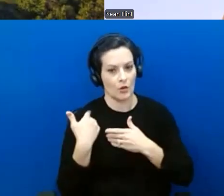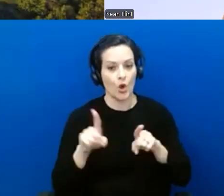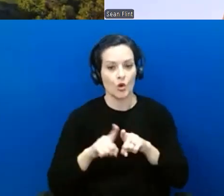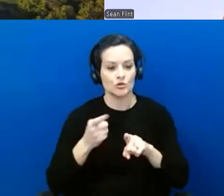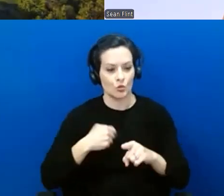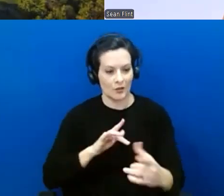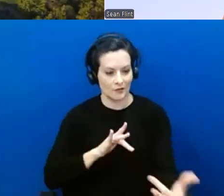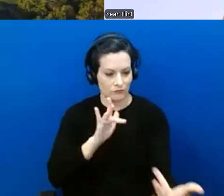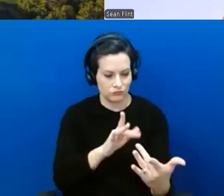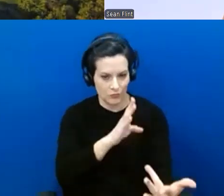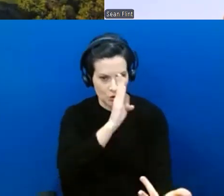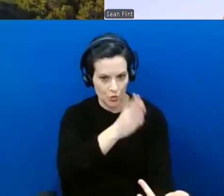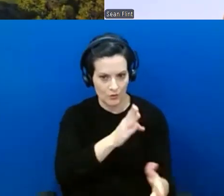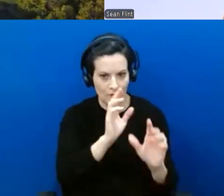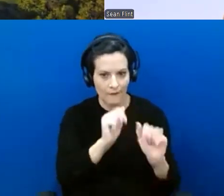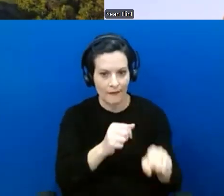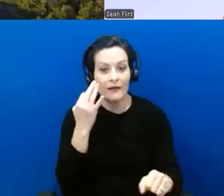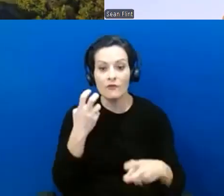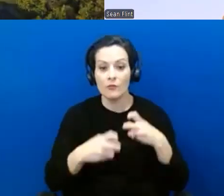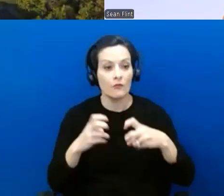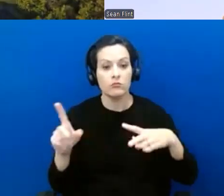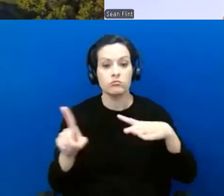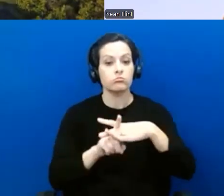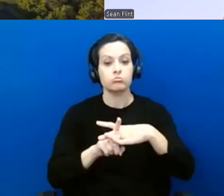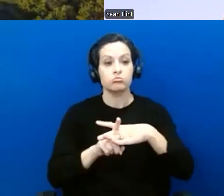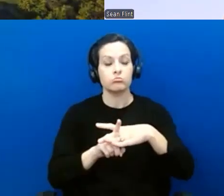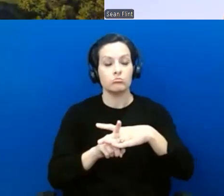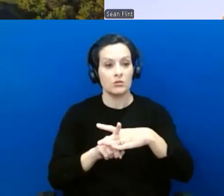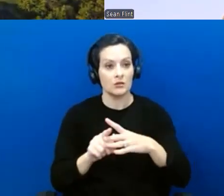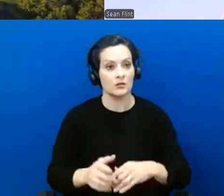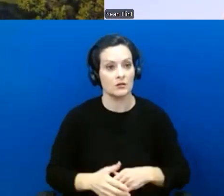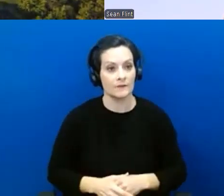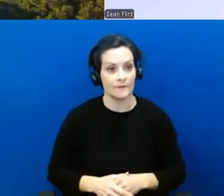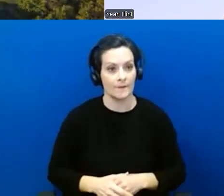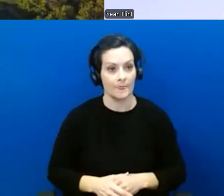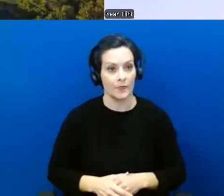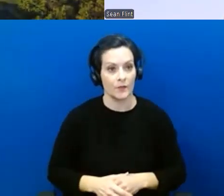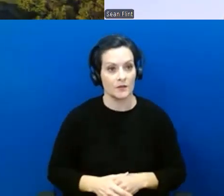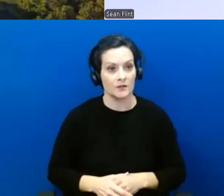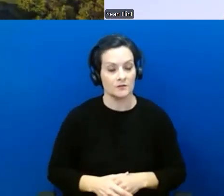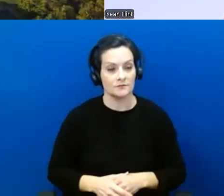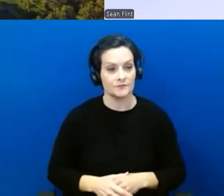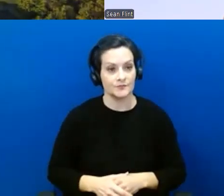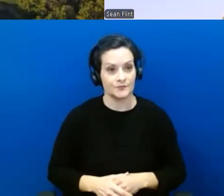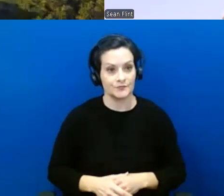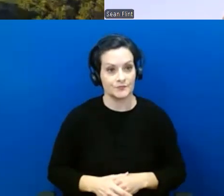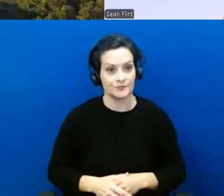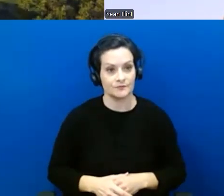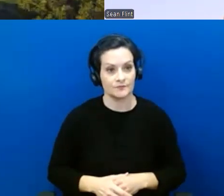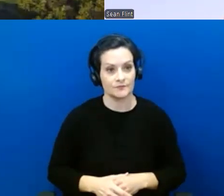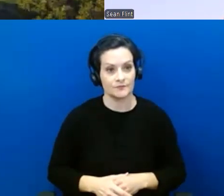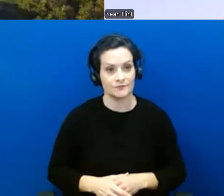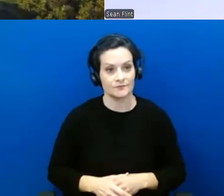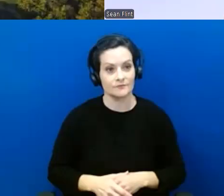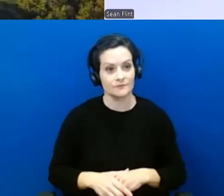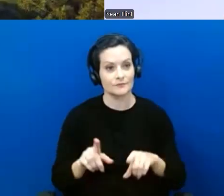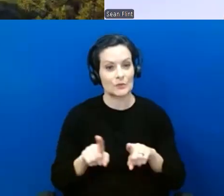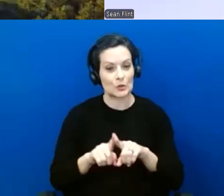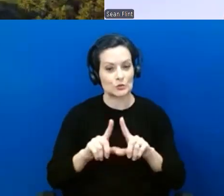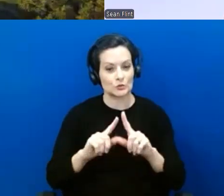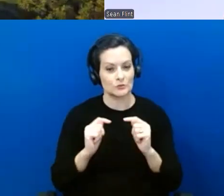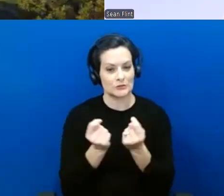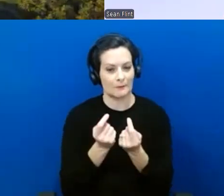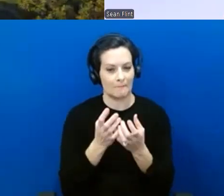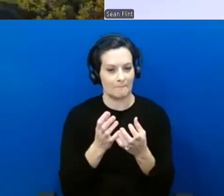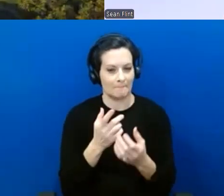contact for when we have an issue or when we have something coming up. The other thing that I think is an interesting part of the team to consider is